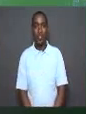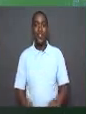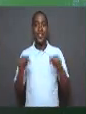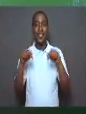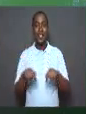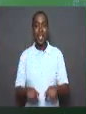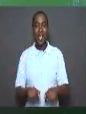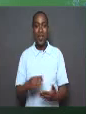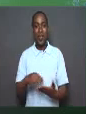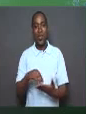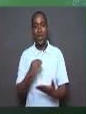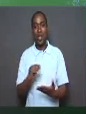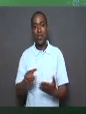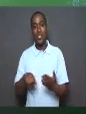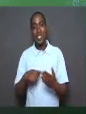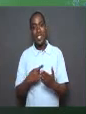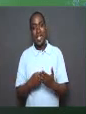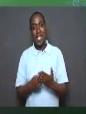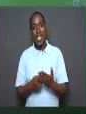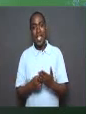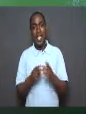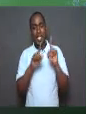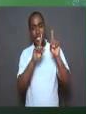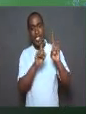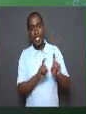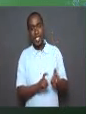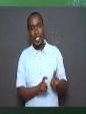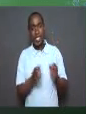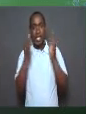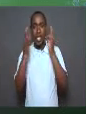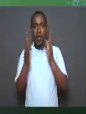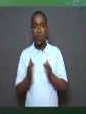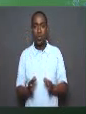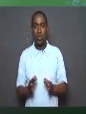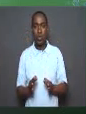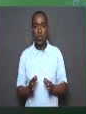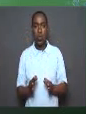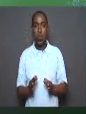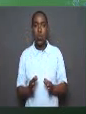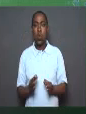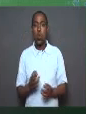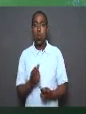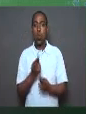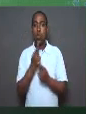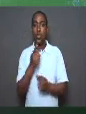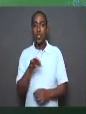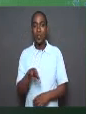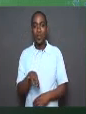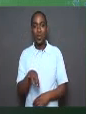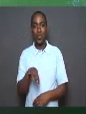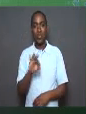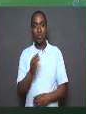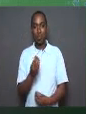Today, we will learn about tests that determine the presence of proteins in